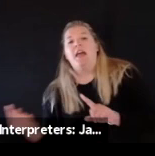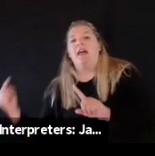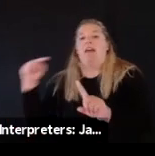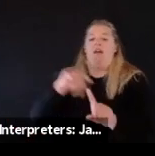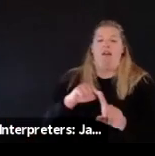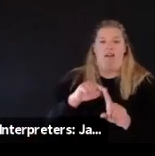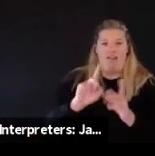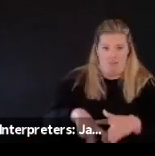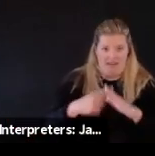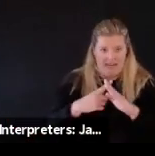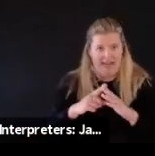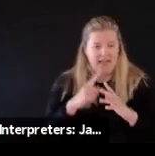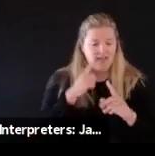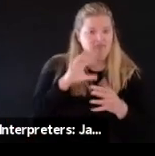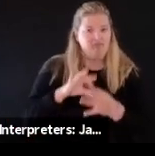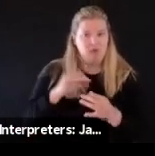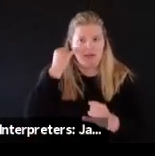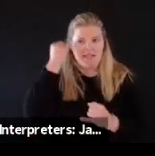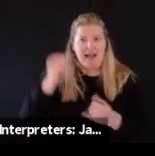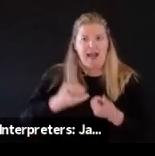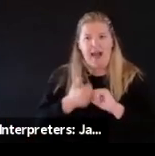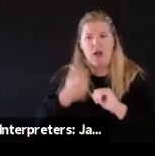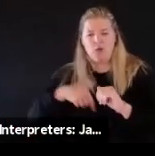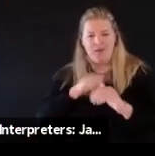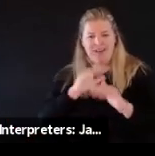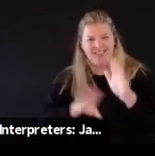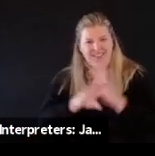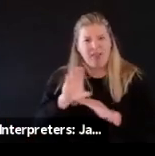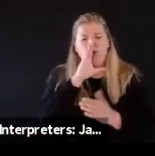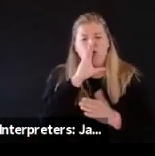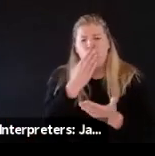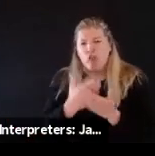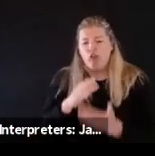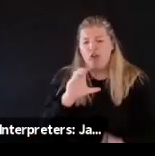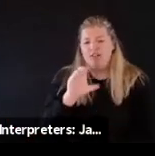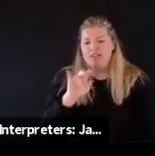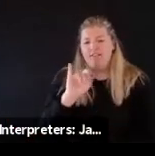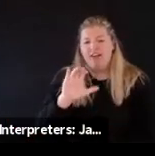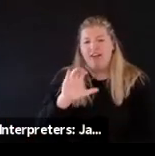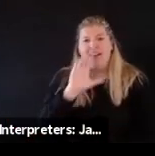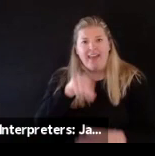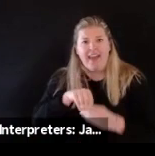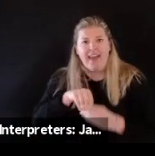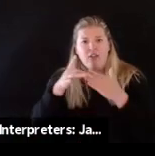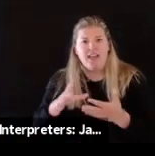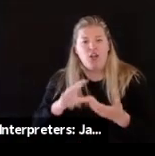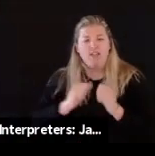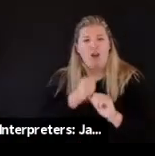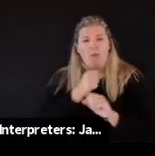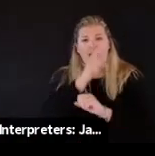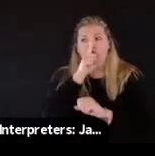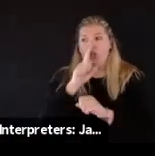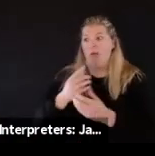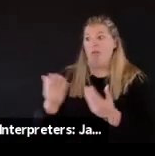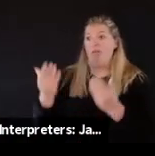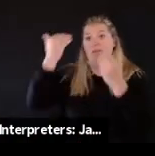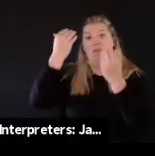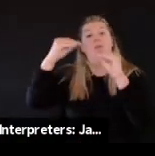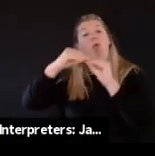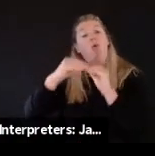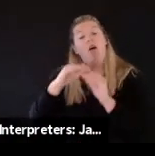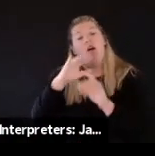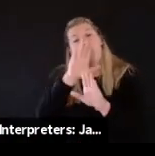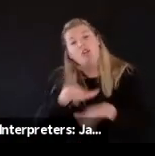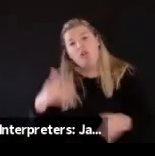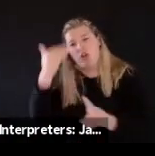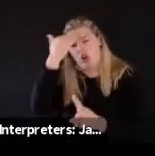idea of how do we build civically engaged leaders, and what do we need to do to ensure that our children know that there is a place for them